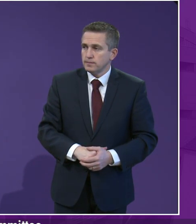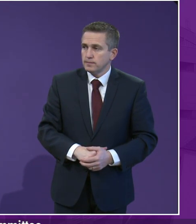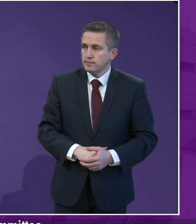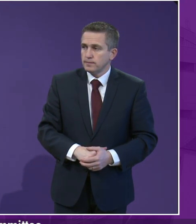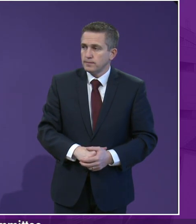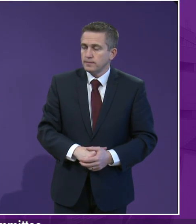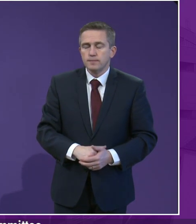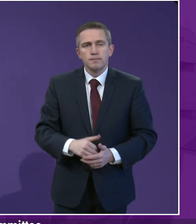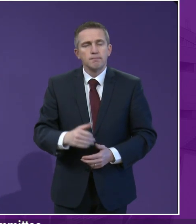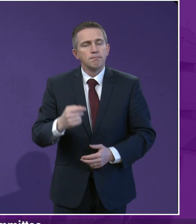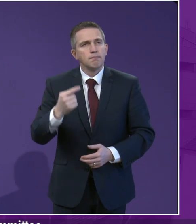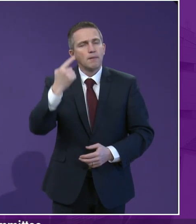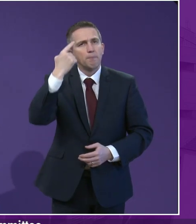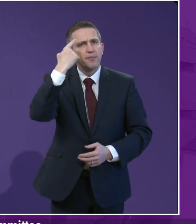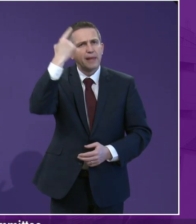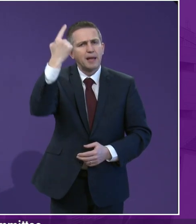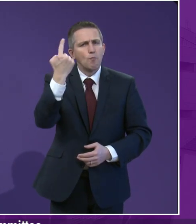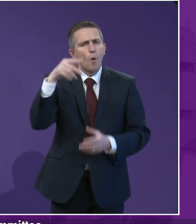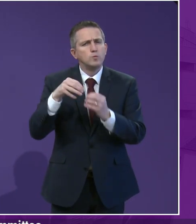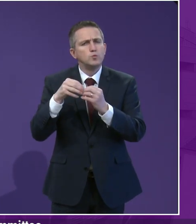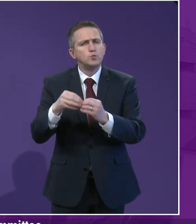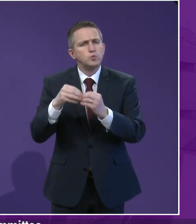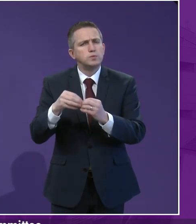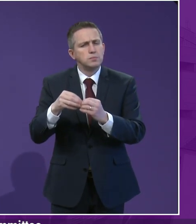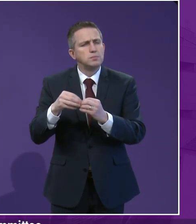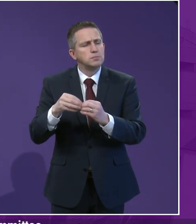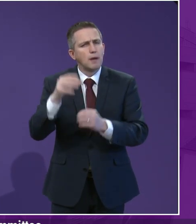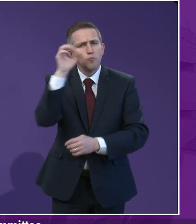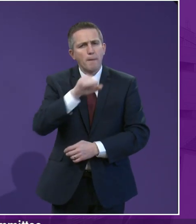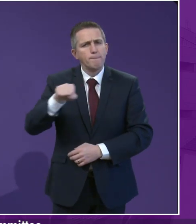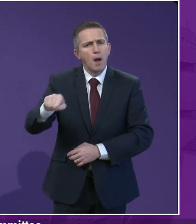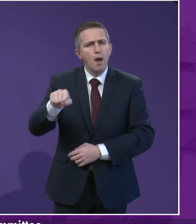and the EU and in terms of admissions.